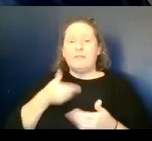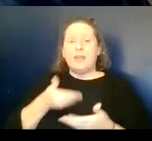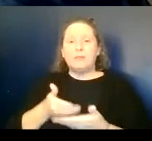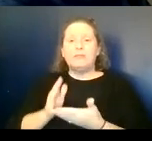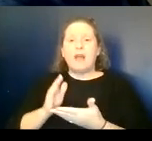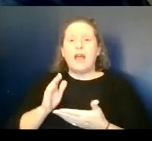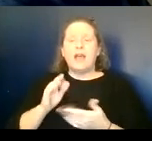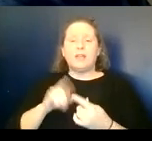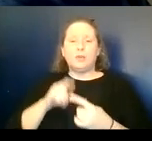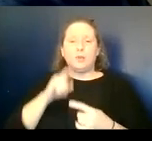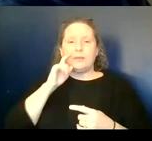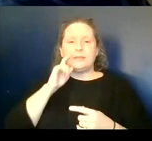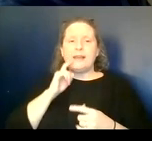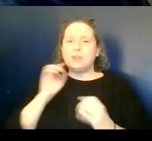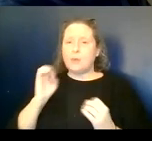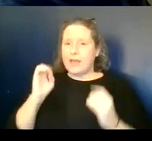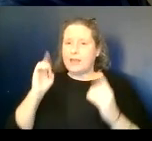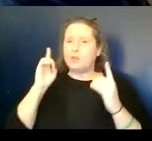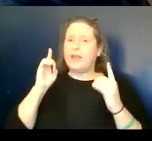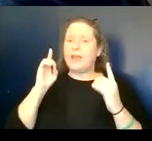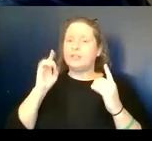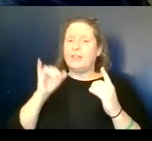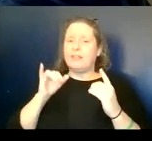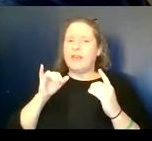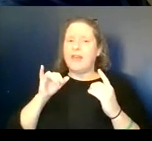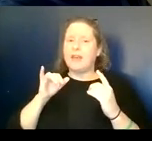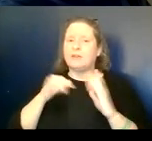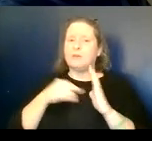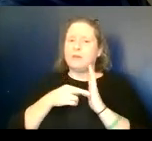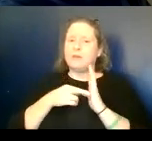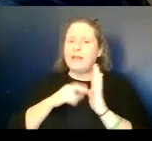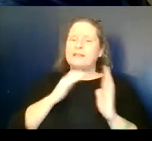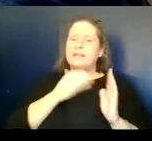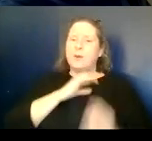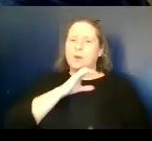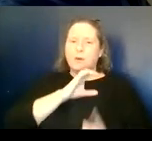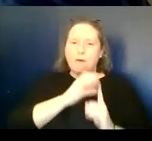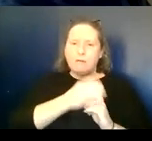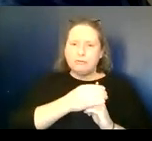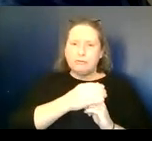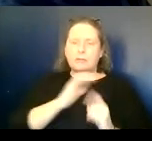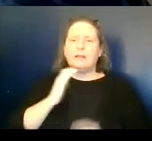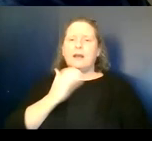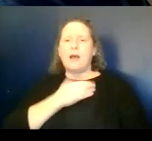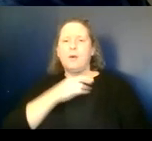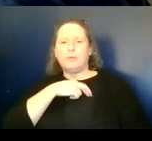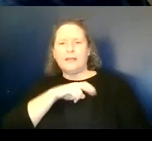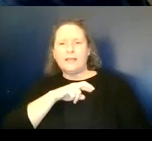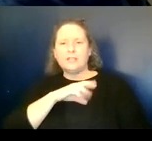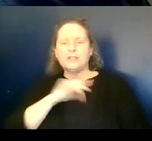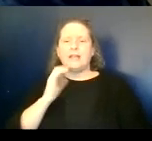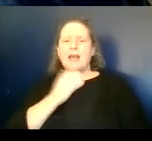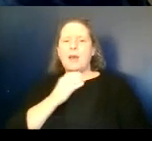to sexual education that is reflective of their cultural, religious, and moral